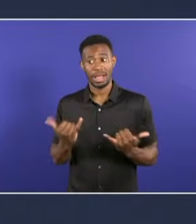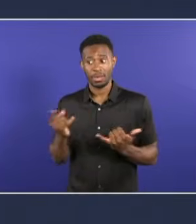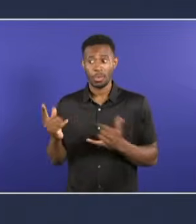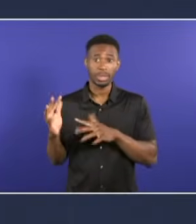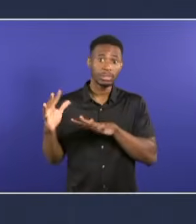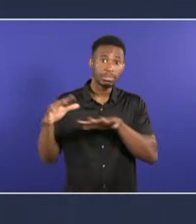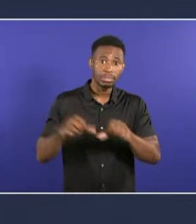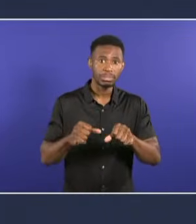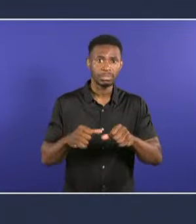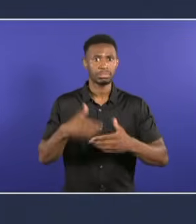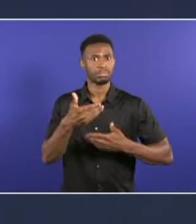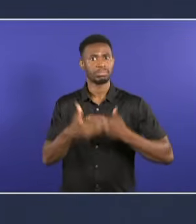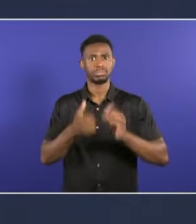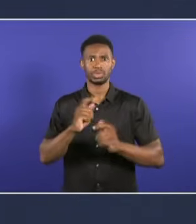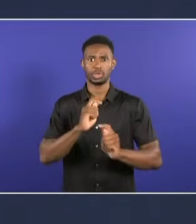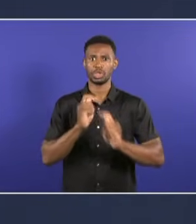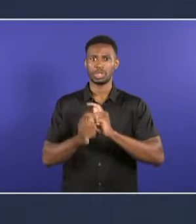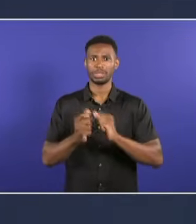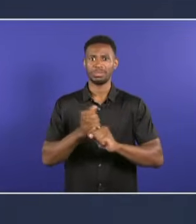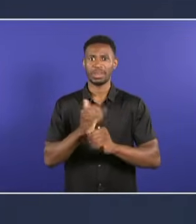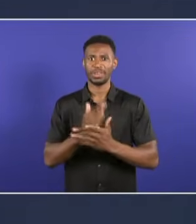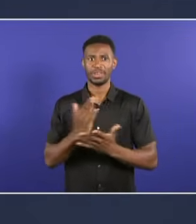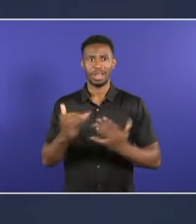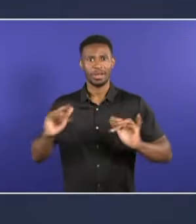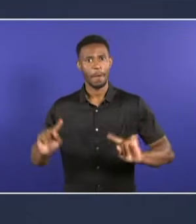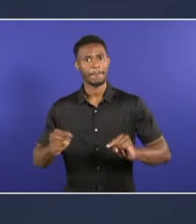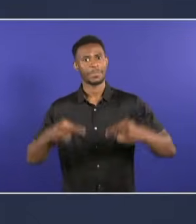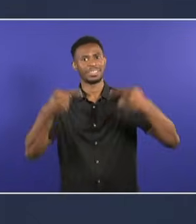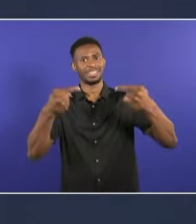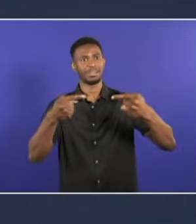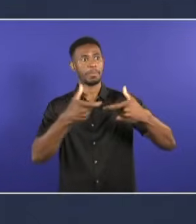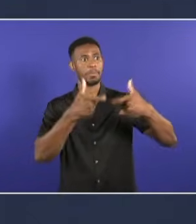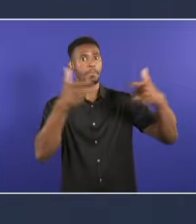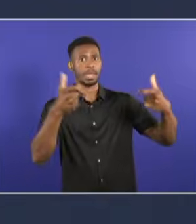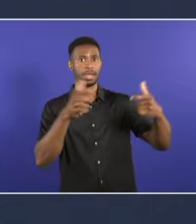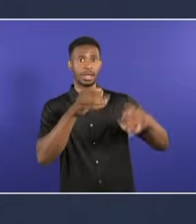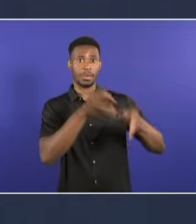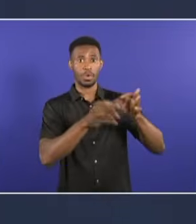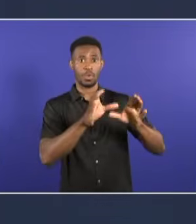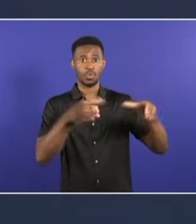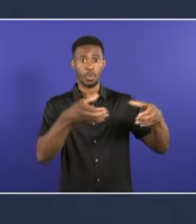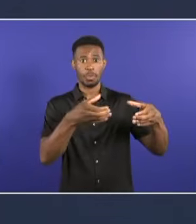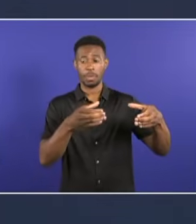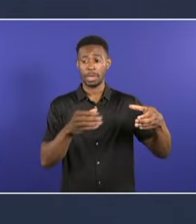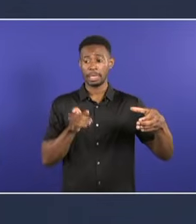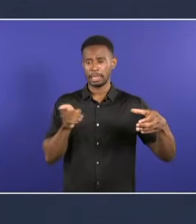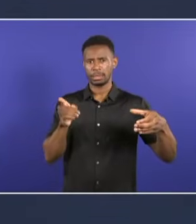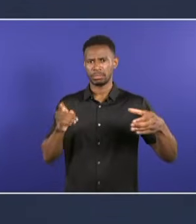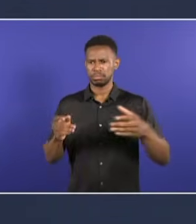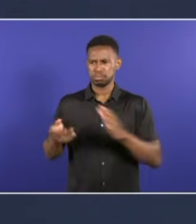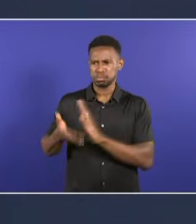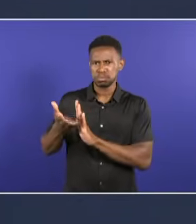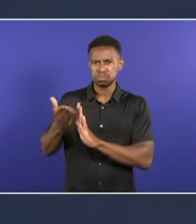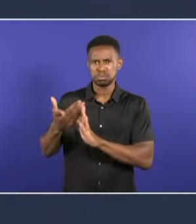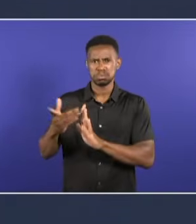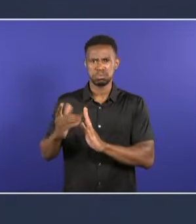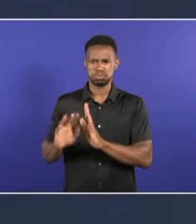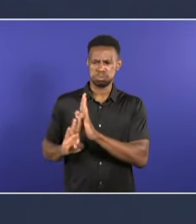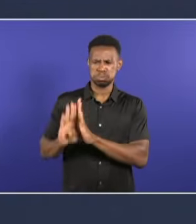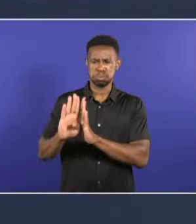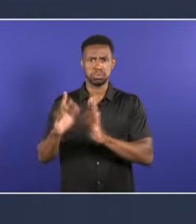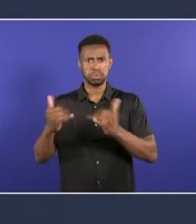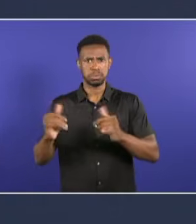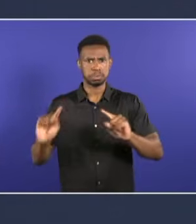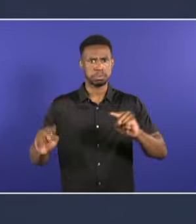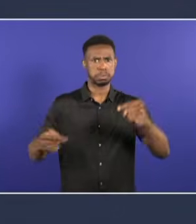of opposition. At a time when many in South Africa believed that we didn't even need an opposition, Tony stood up